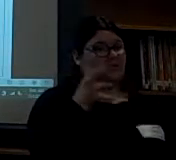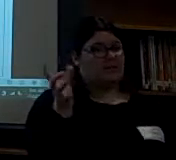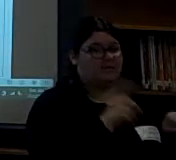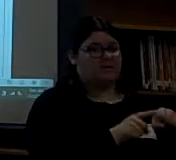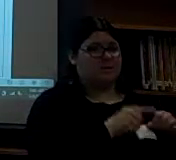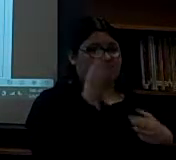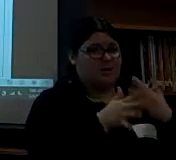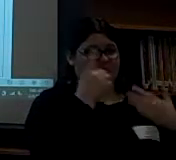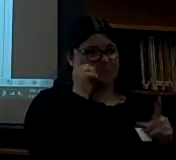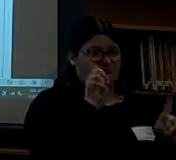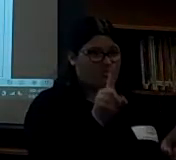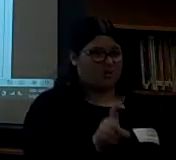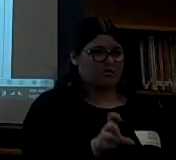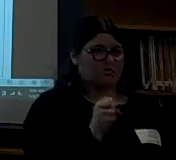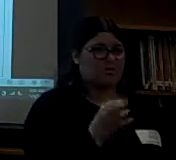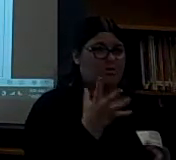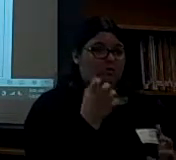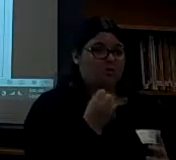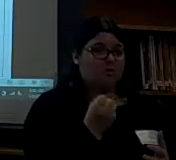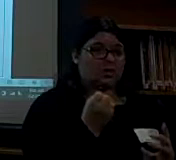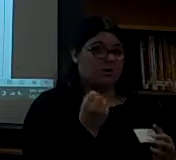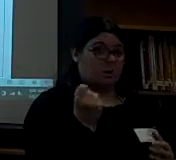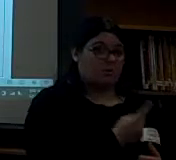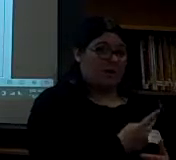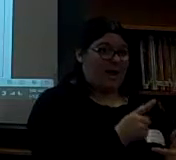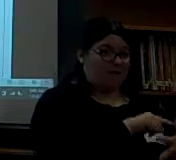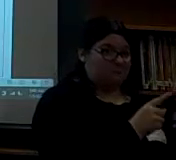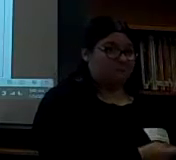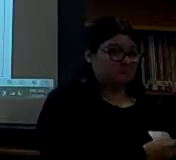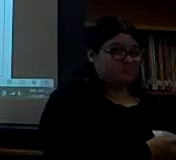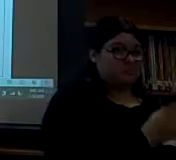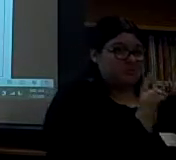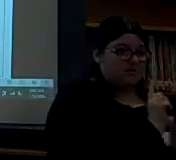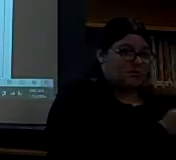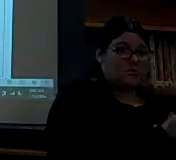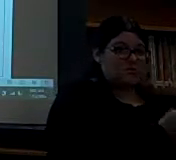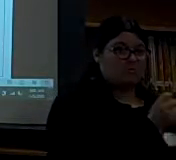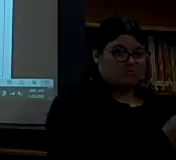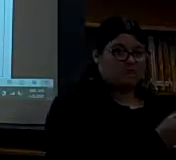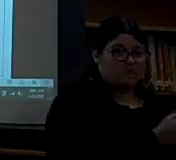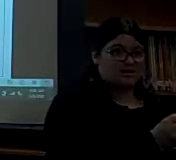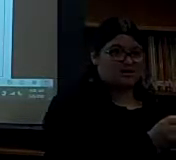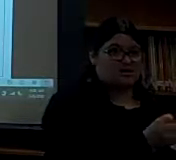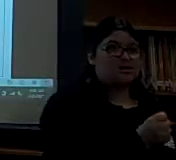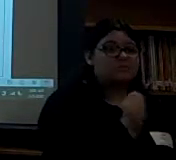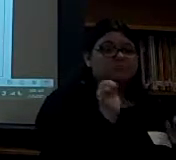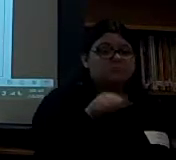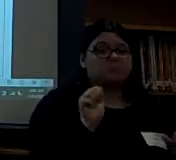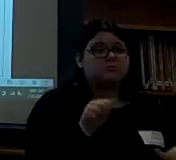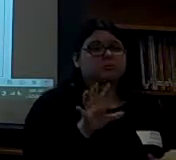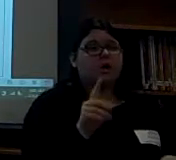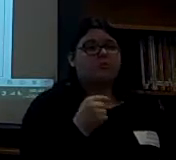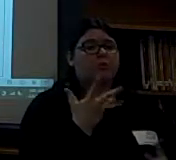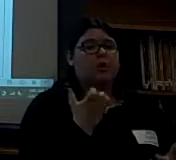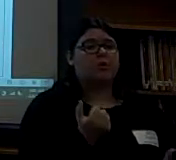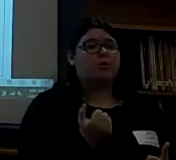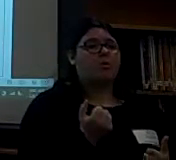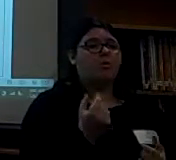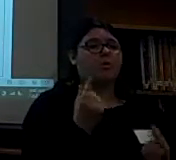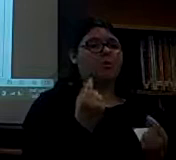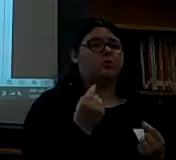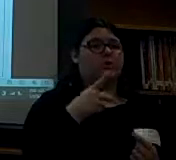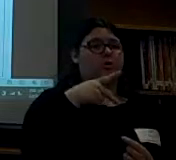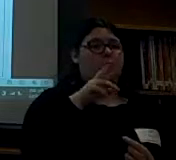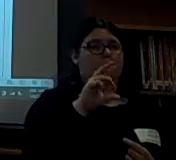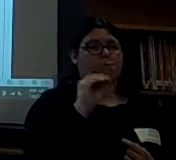questions. So if we want to revisit the in-the-moment strategy, if you have a situation and you say, Rachel, tell me what that looks like, I'm happy to do that. But I want to get to the proactive piece,